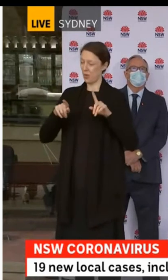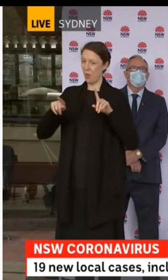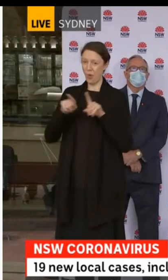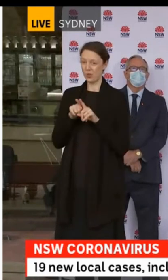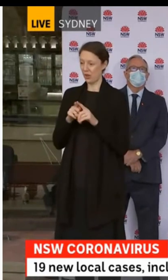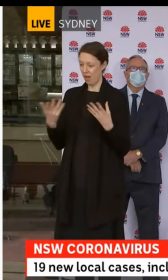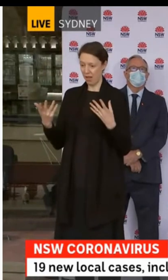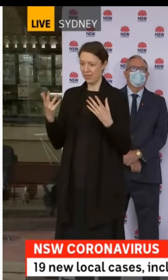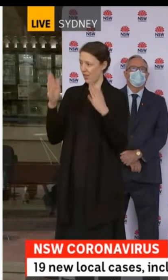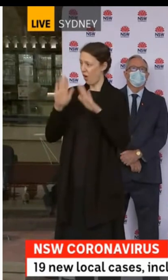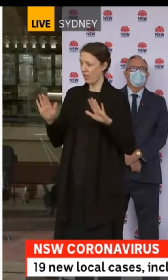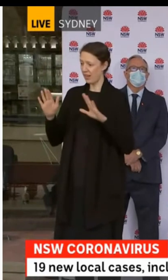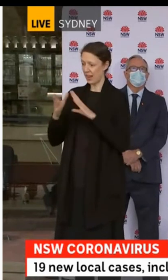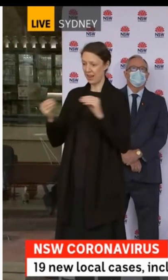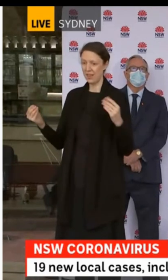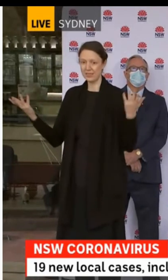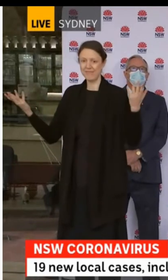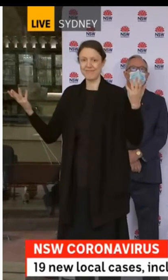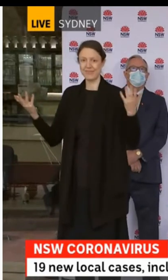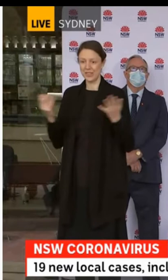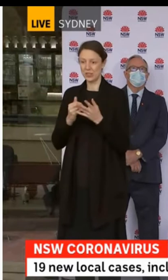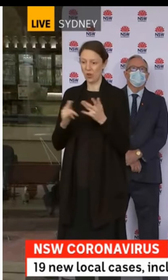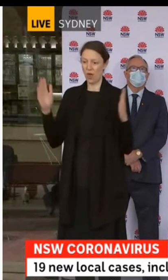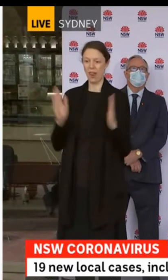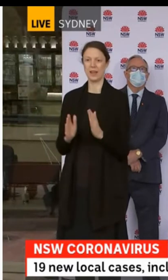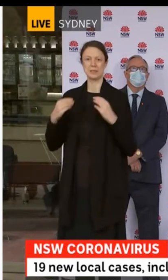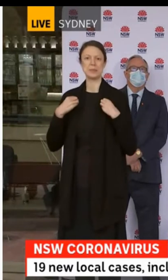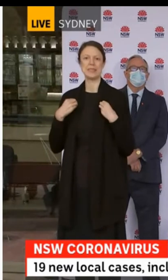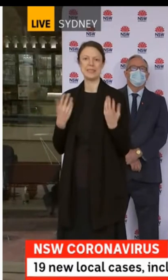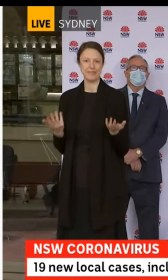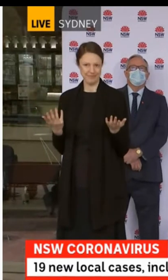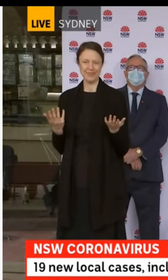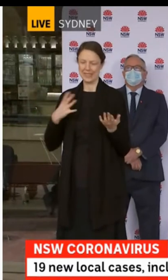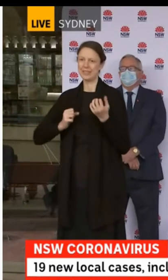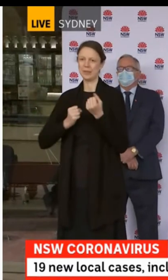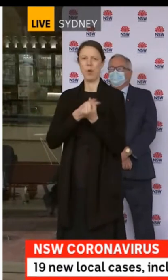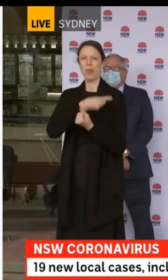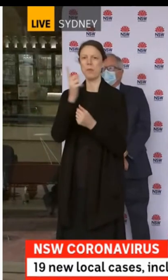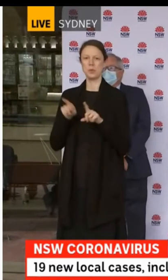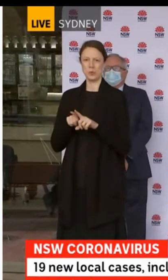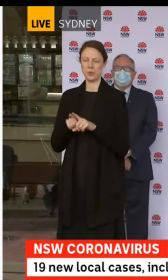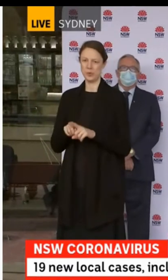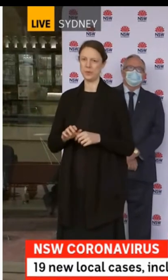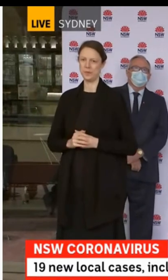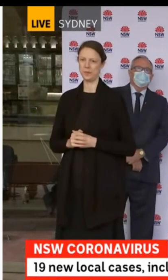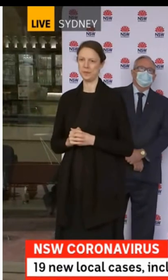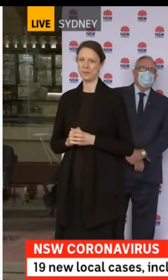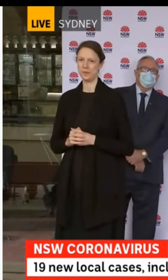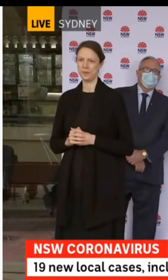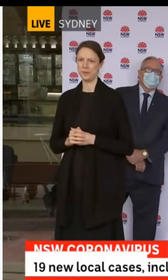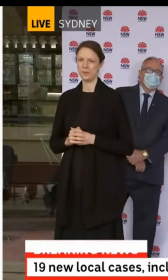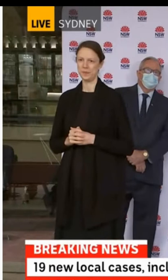difficult time, particularly in circumstances where this lockdown period has occurred during the holiday season.